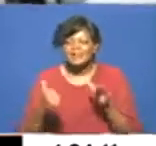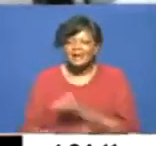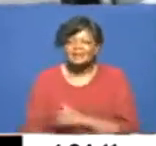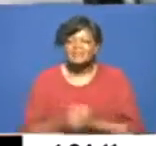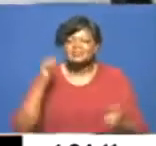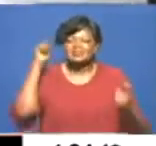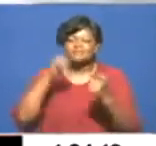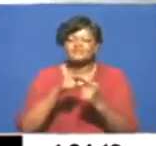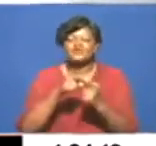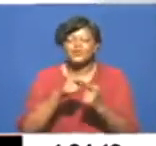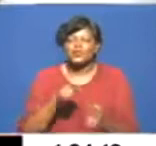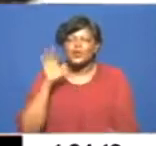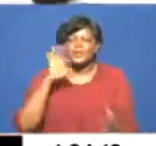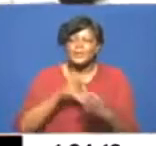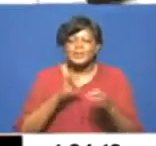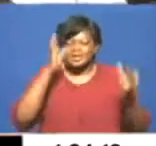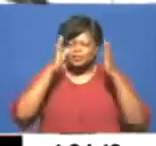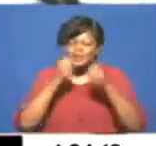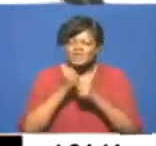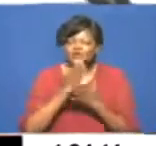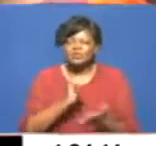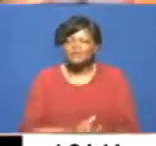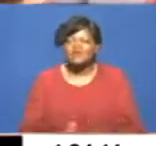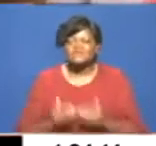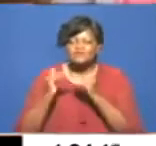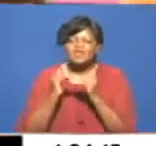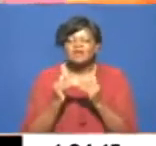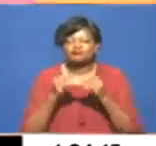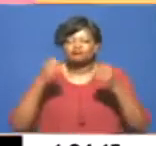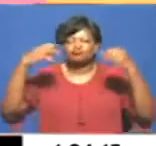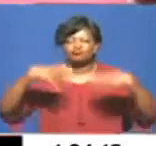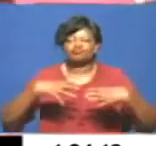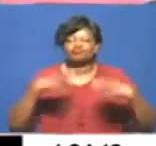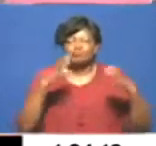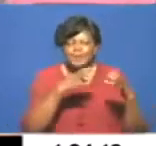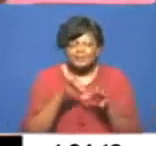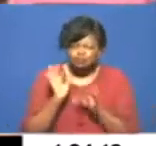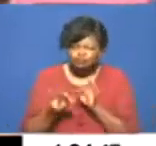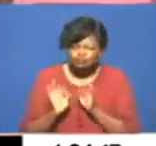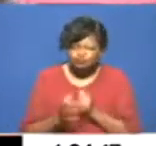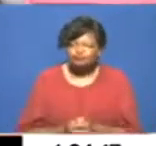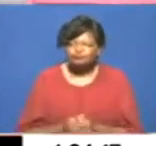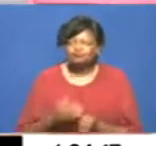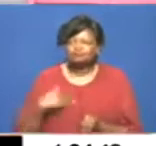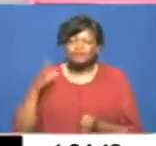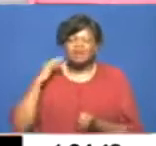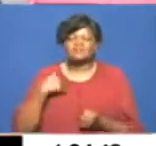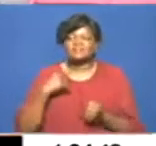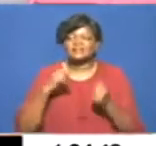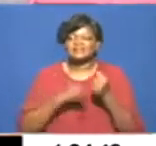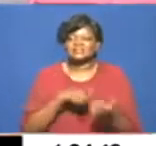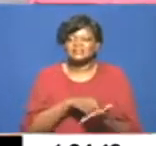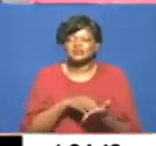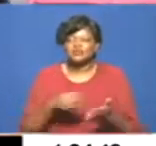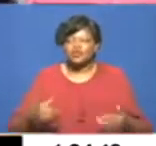Umoja initiative will ensure fair and credible party primaries. You'll hear him saying, I have another 6 slots for young people. That is in